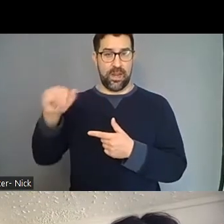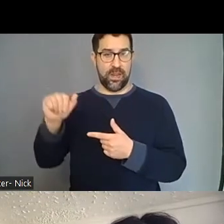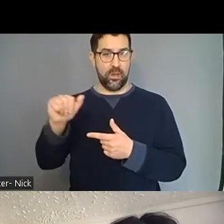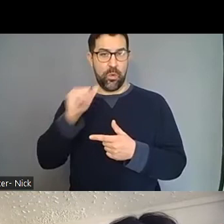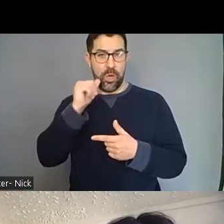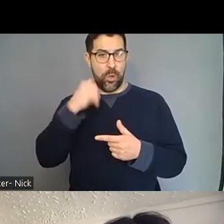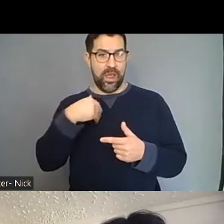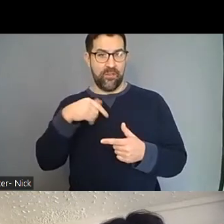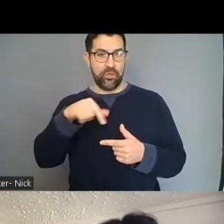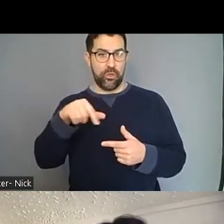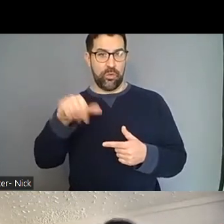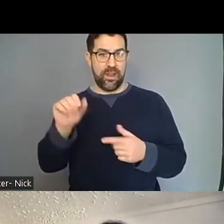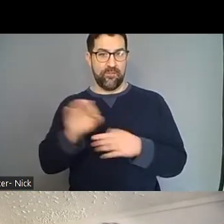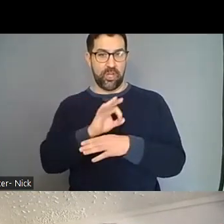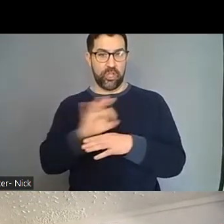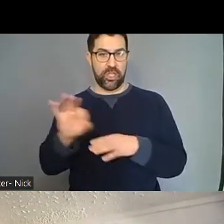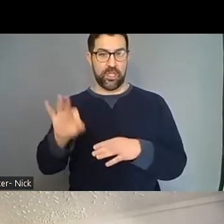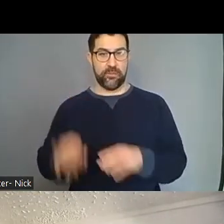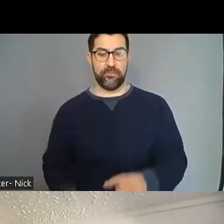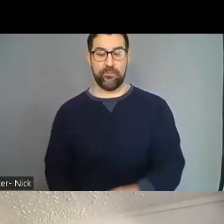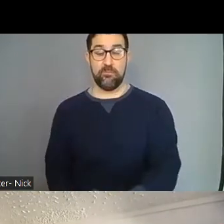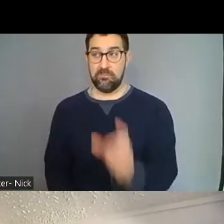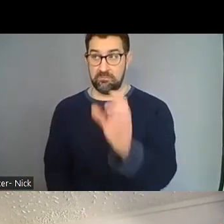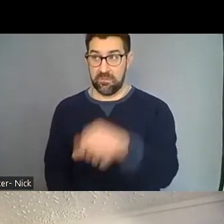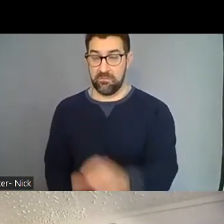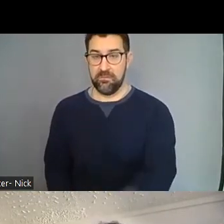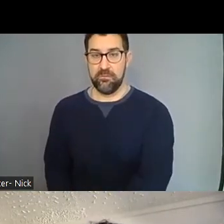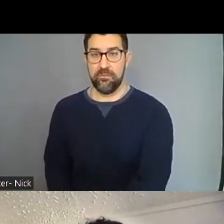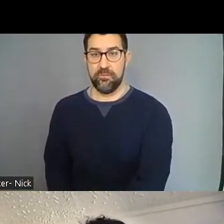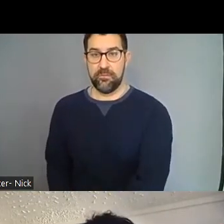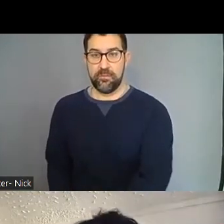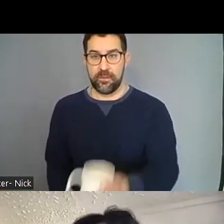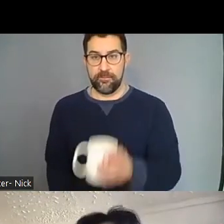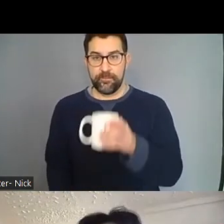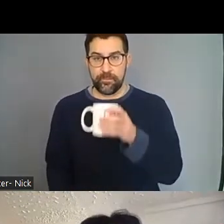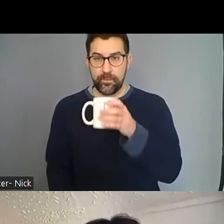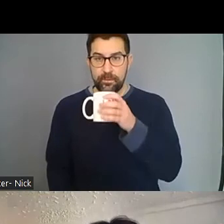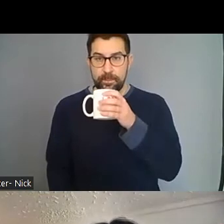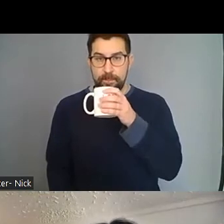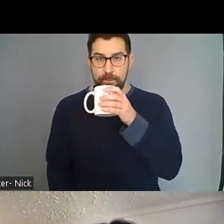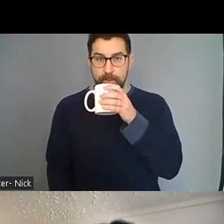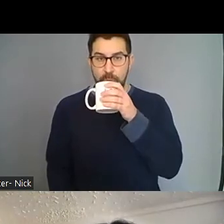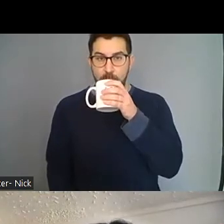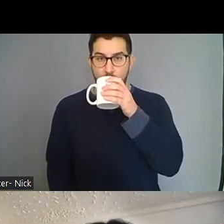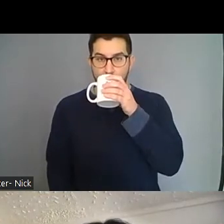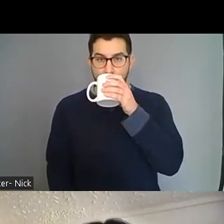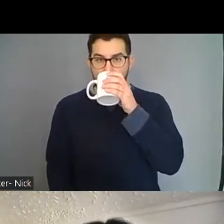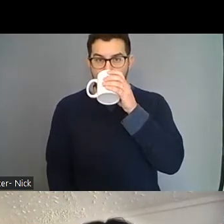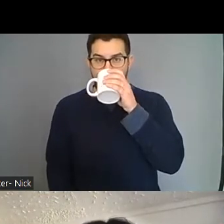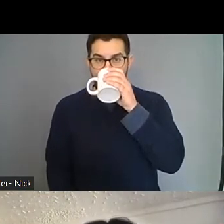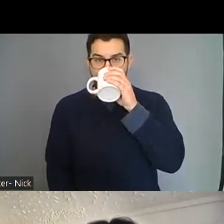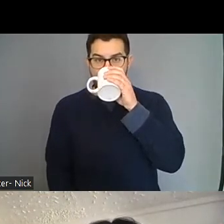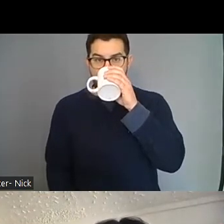that Q&A function. Yes, that would be great. That would be great. Yes. Okay. So